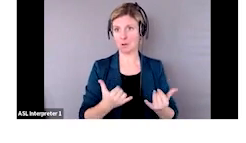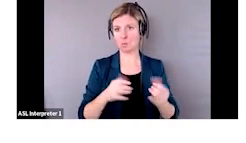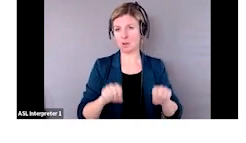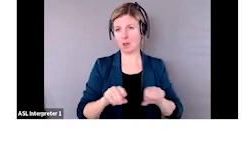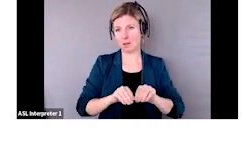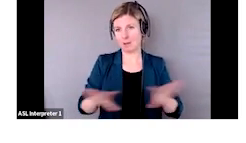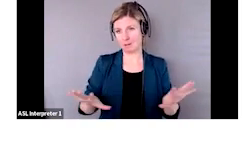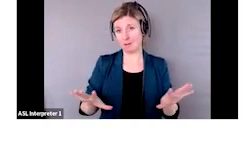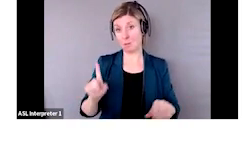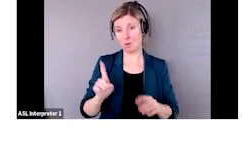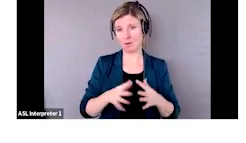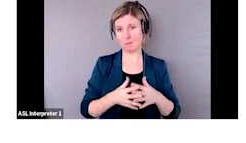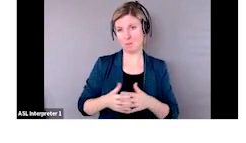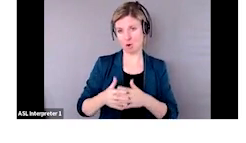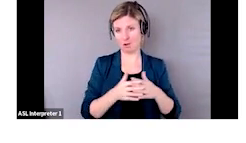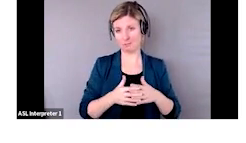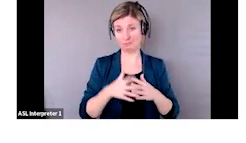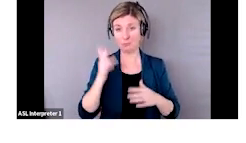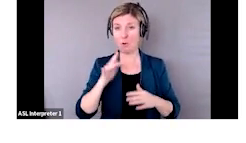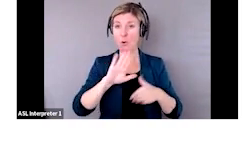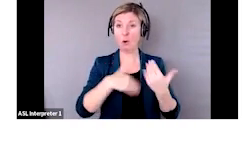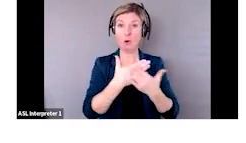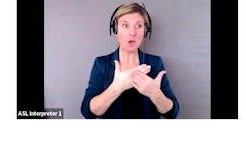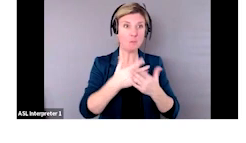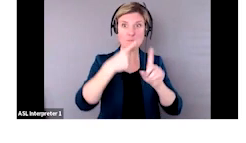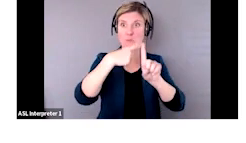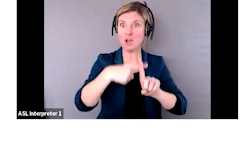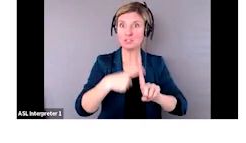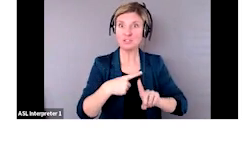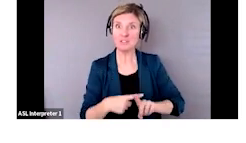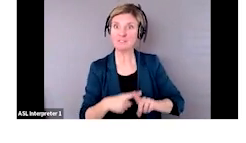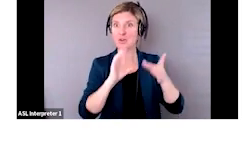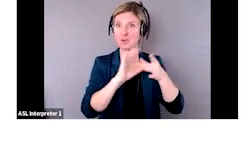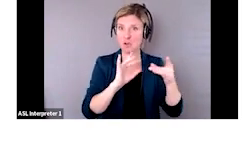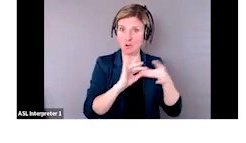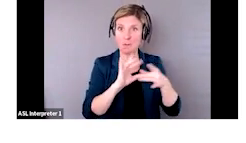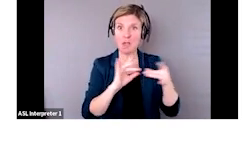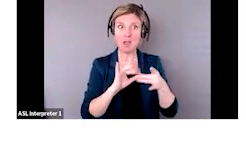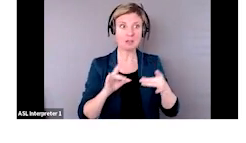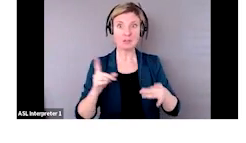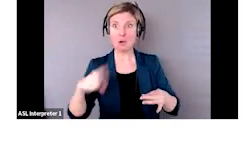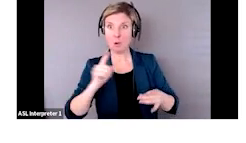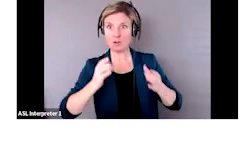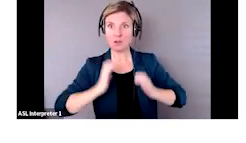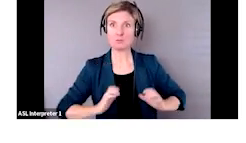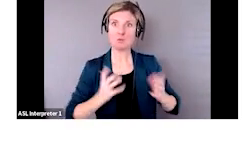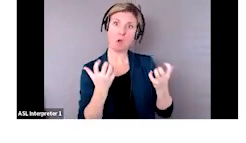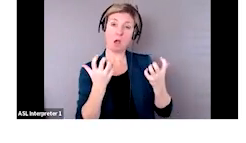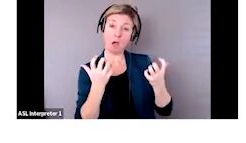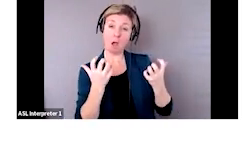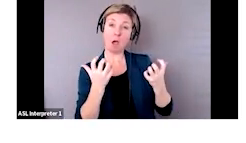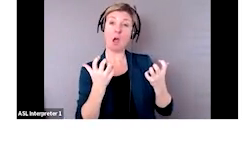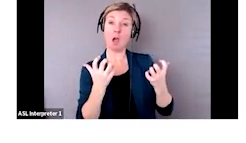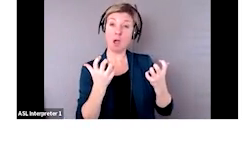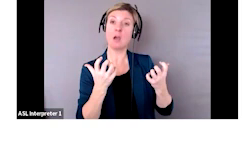in Canada, all the reviews, all the excited customers who've experienced our product, and now bring that down to Canada, or